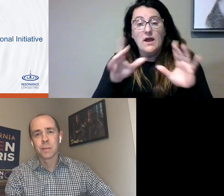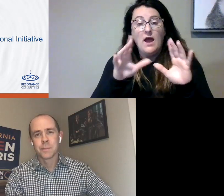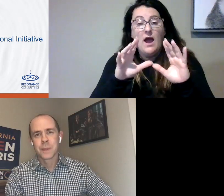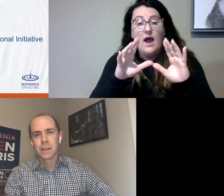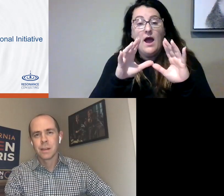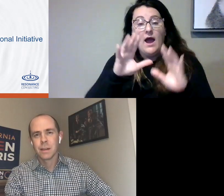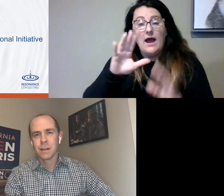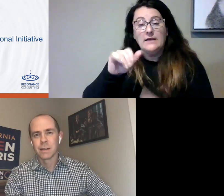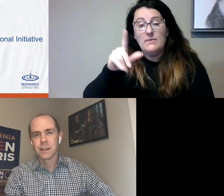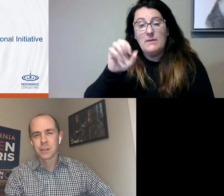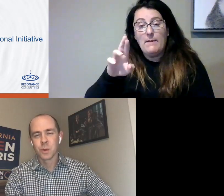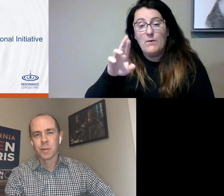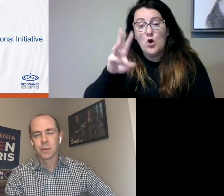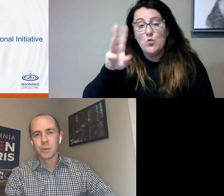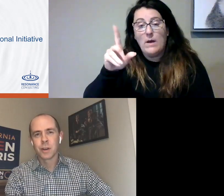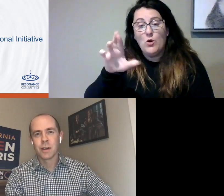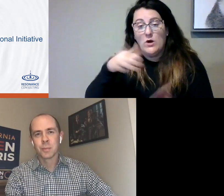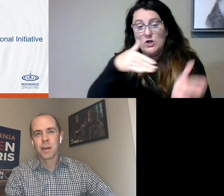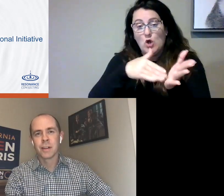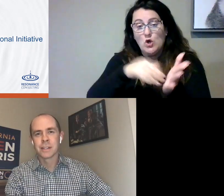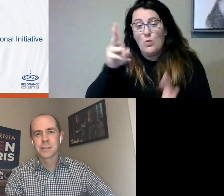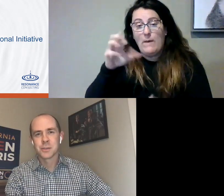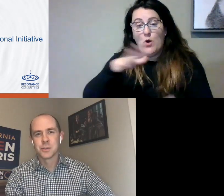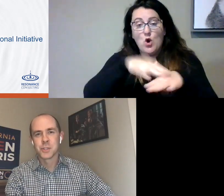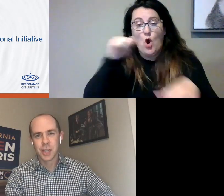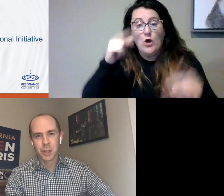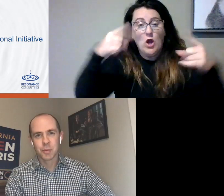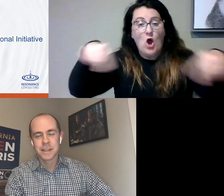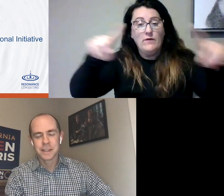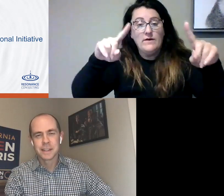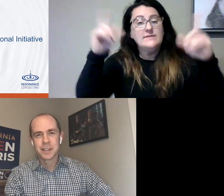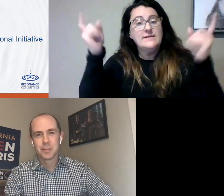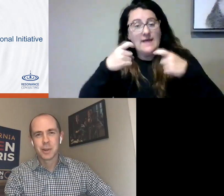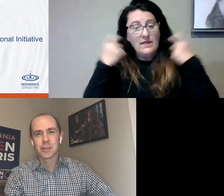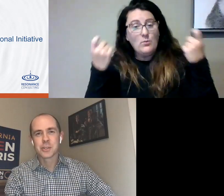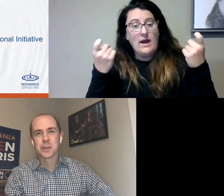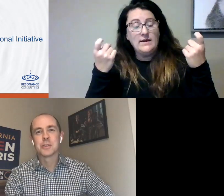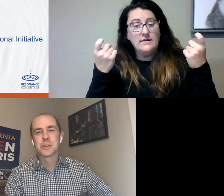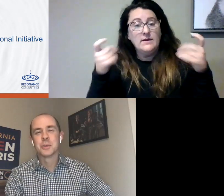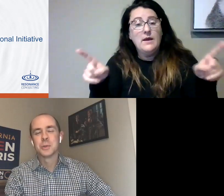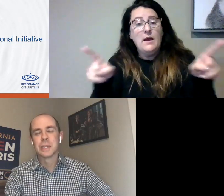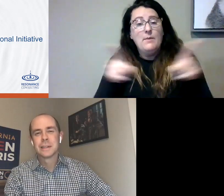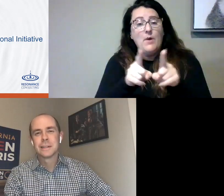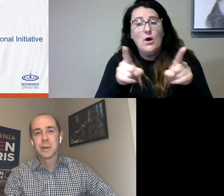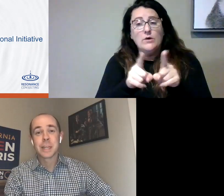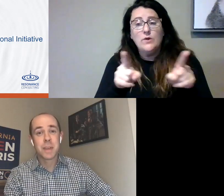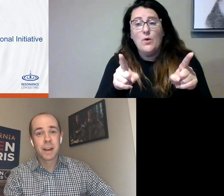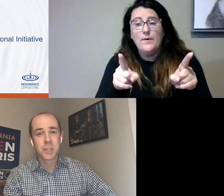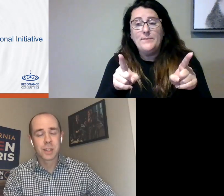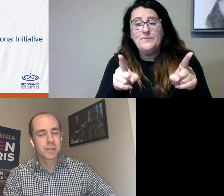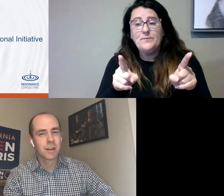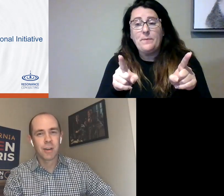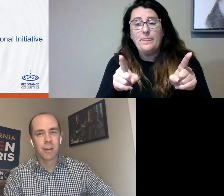Assemblymember Weber, Dr. Weber, who called upon us to celebrate, but also to